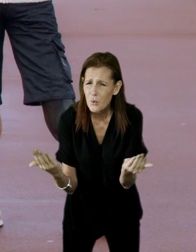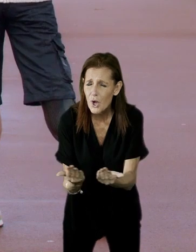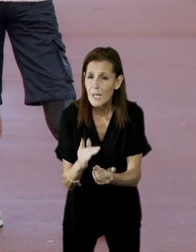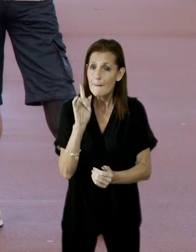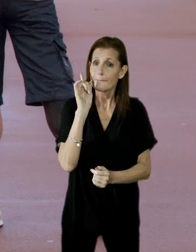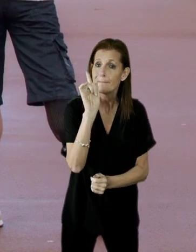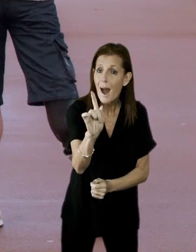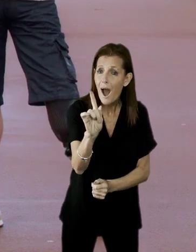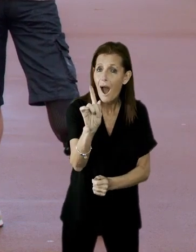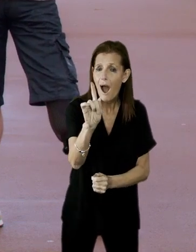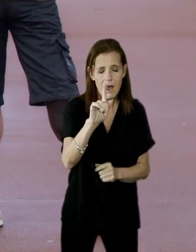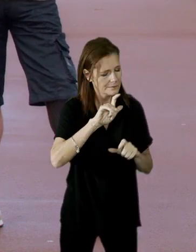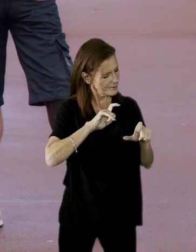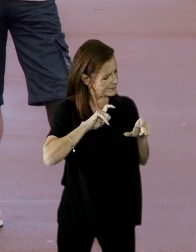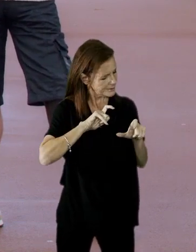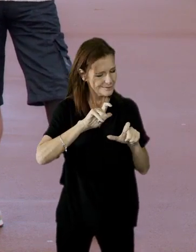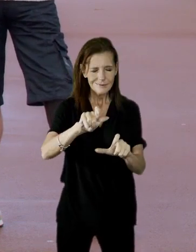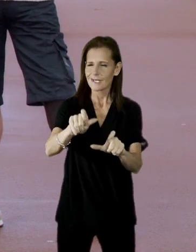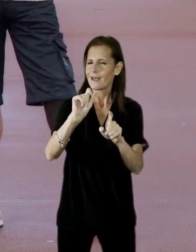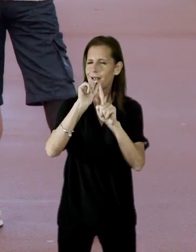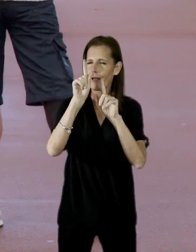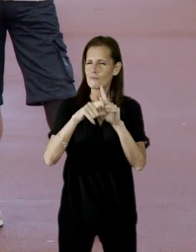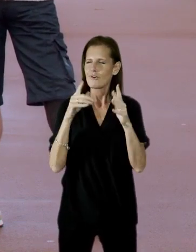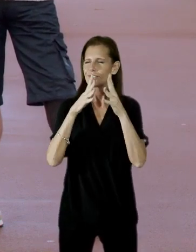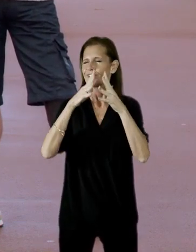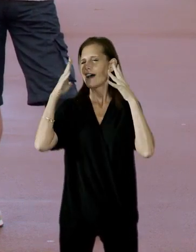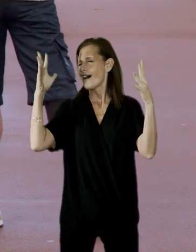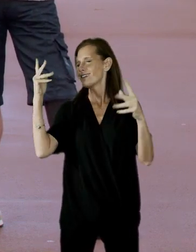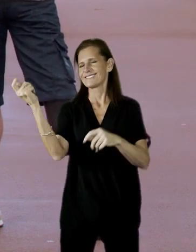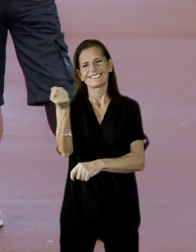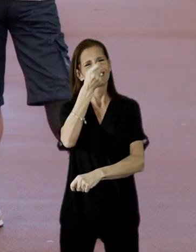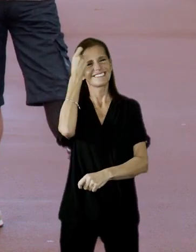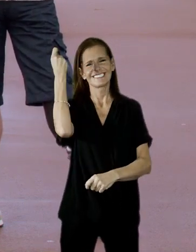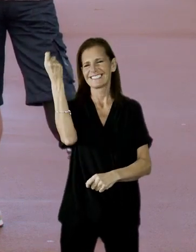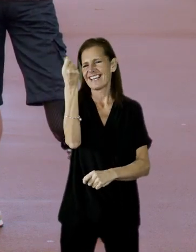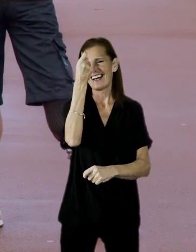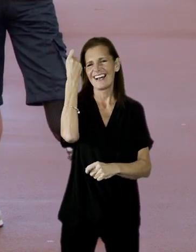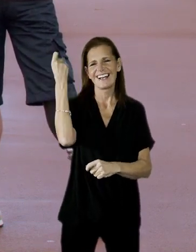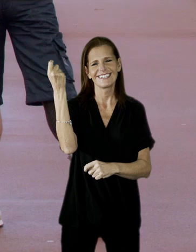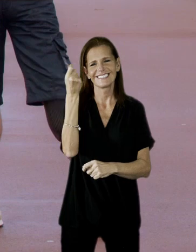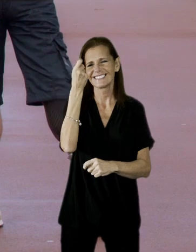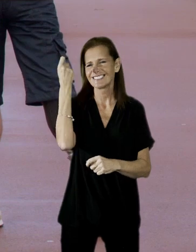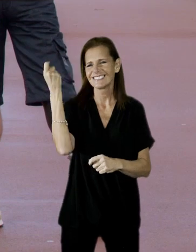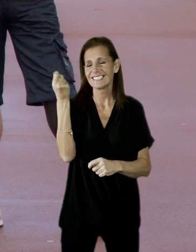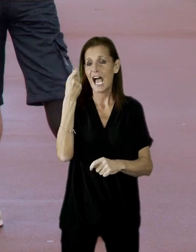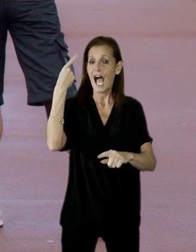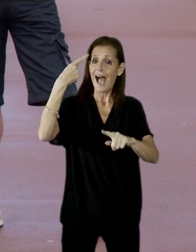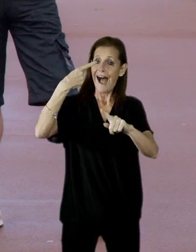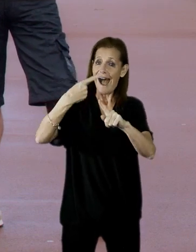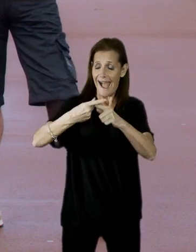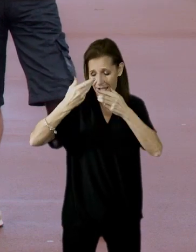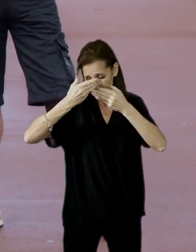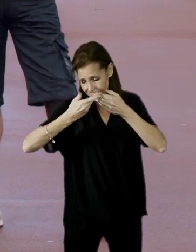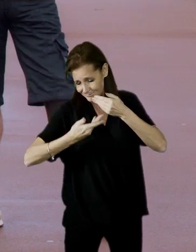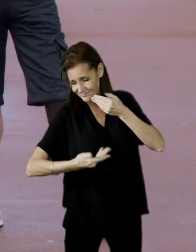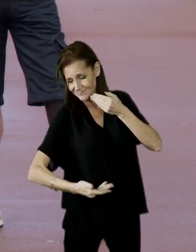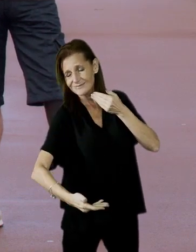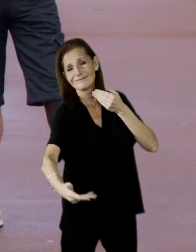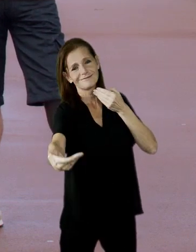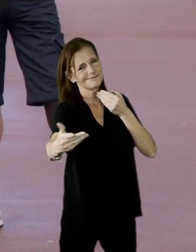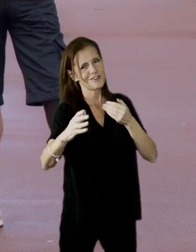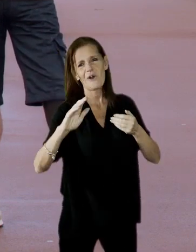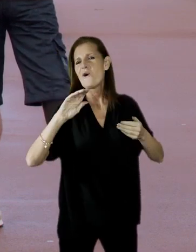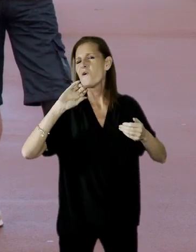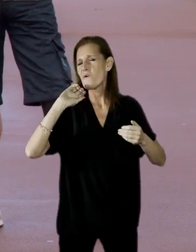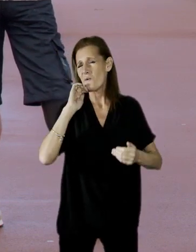Despite that, the project has been a massive success. Not only that, it's also left a legacy which will undoubtedly